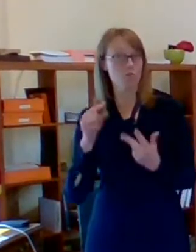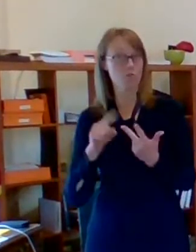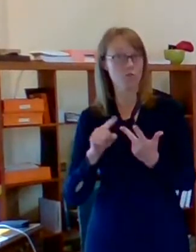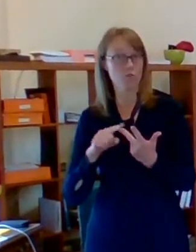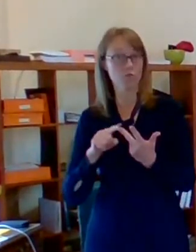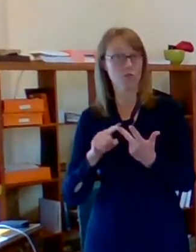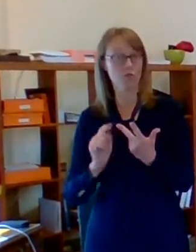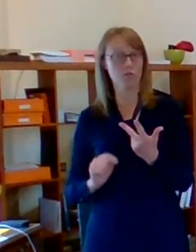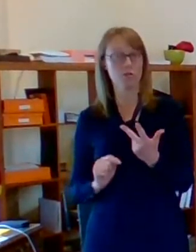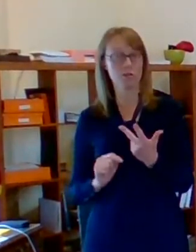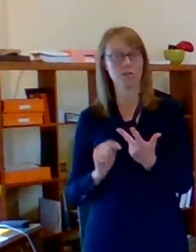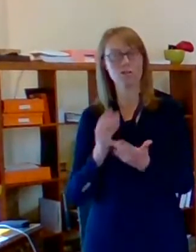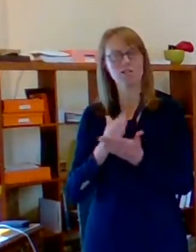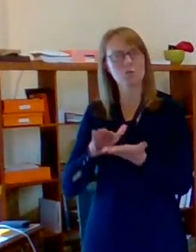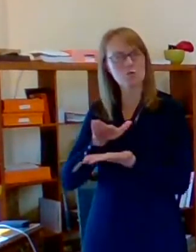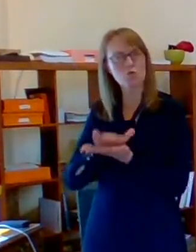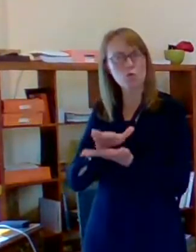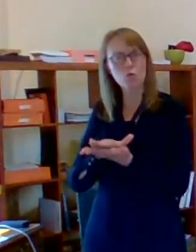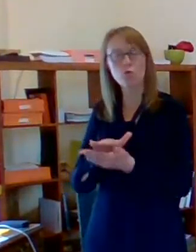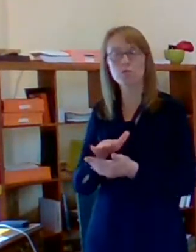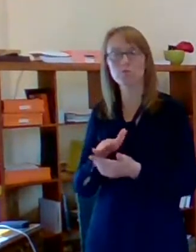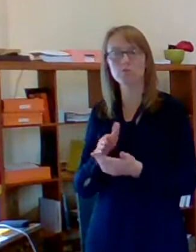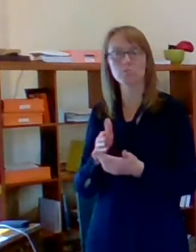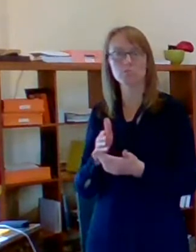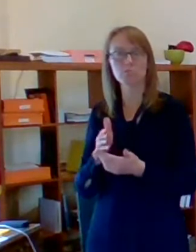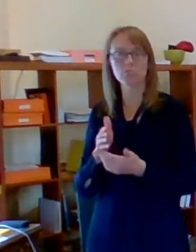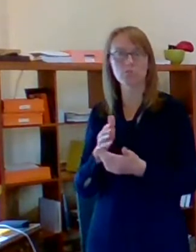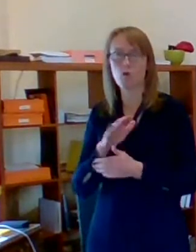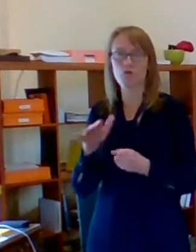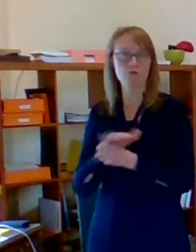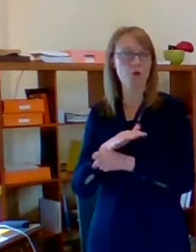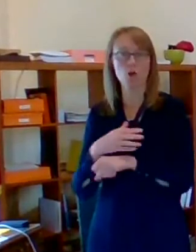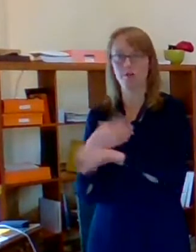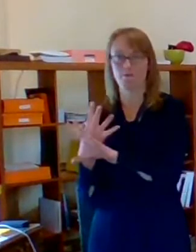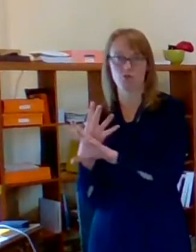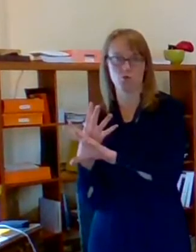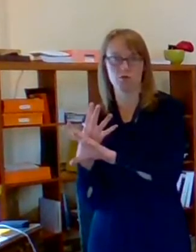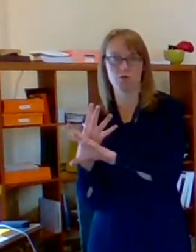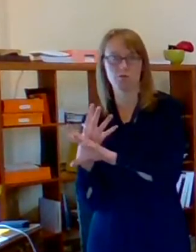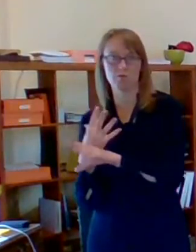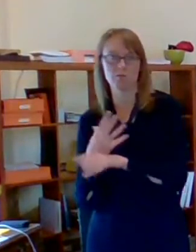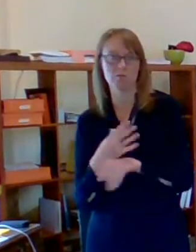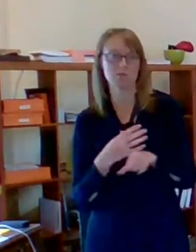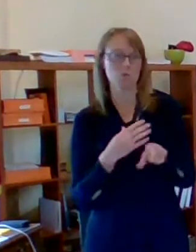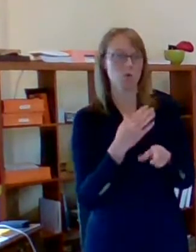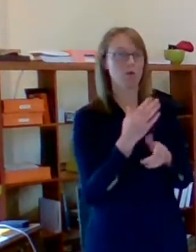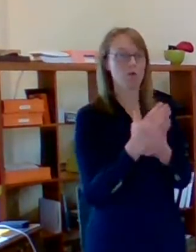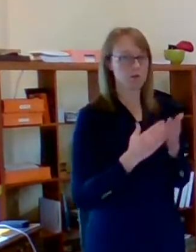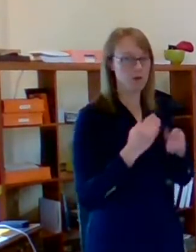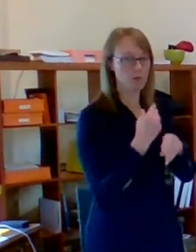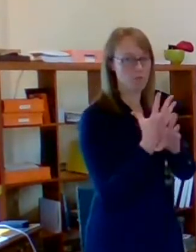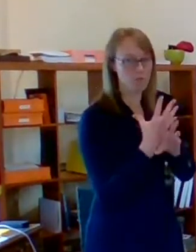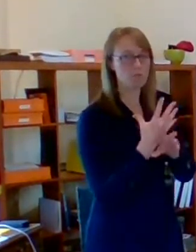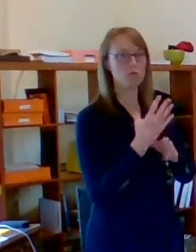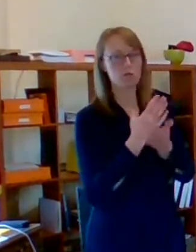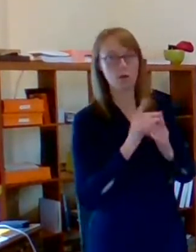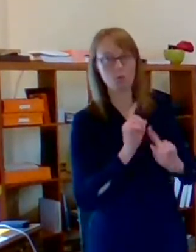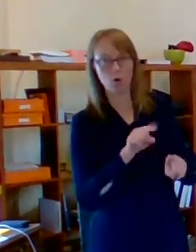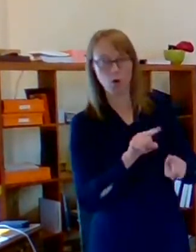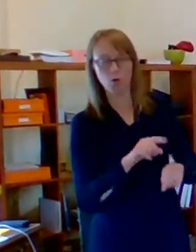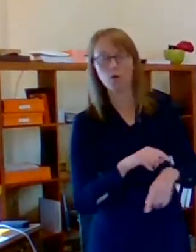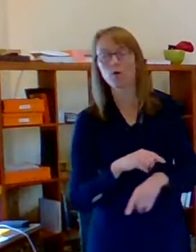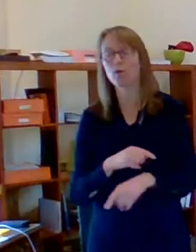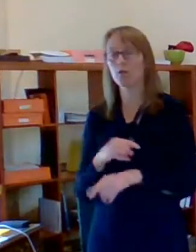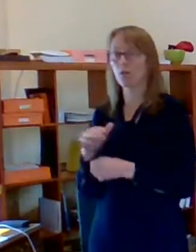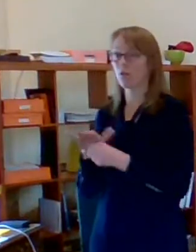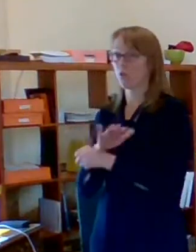some schools that are fully virtual. And St. Louis Public Schools just went back to class in classroom for kindergarten